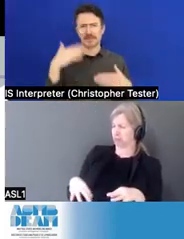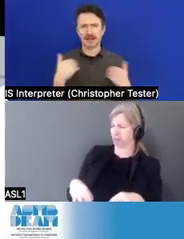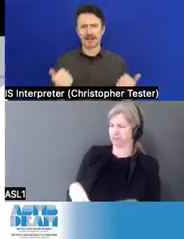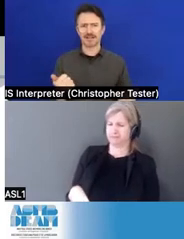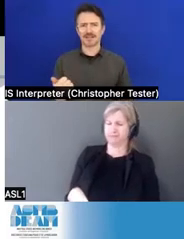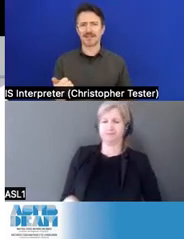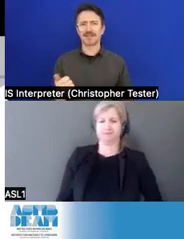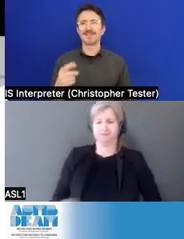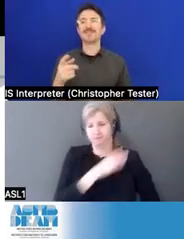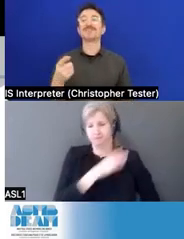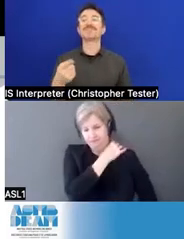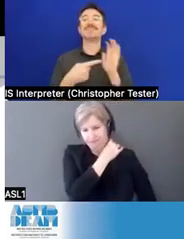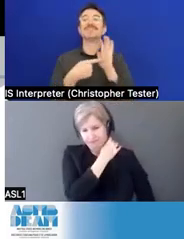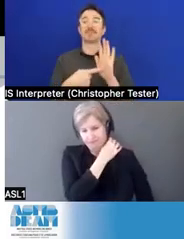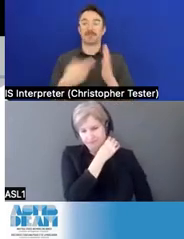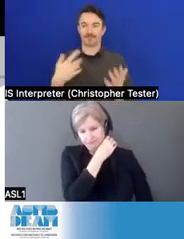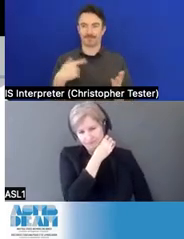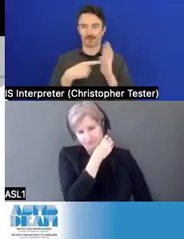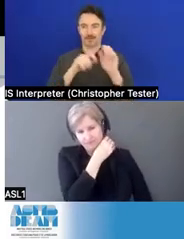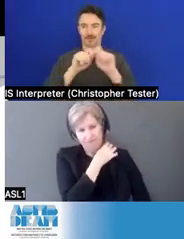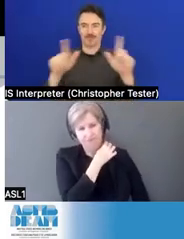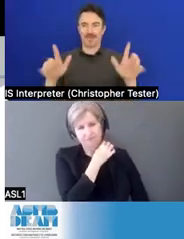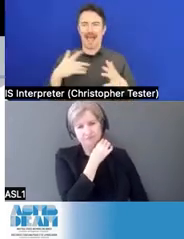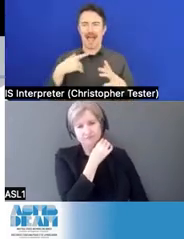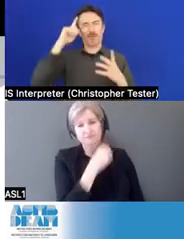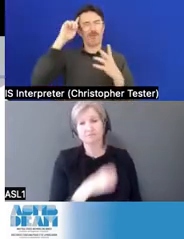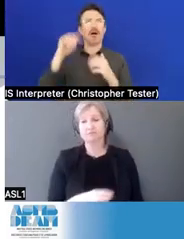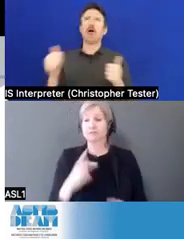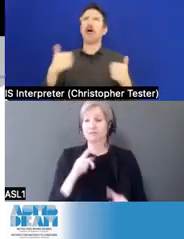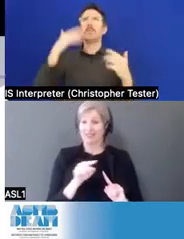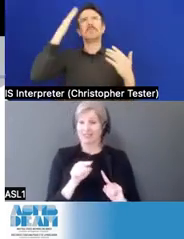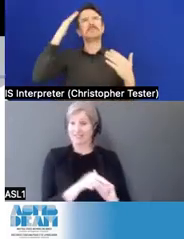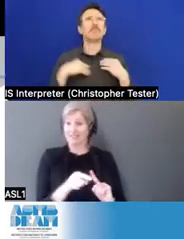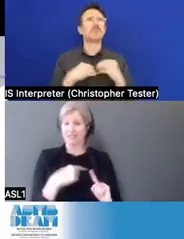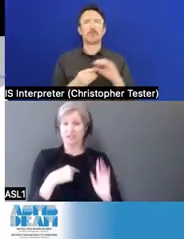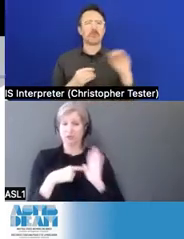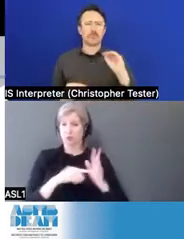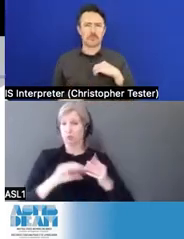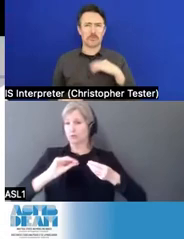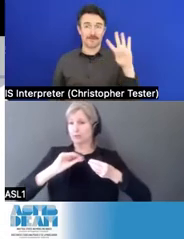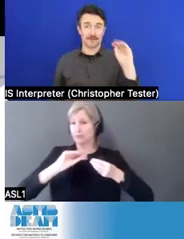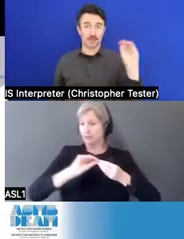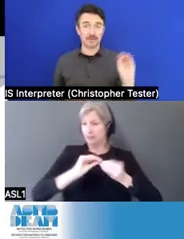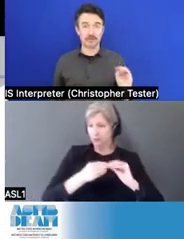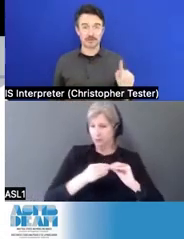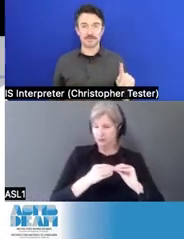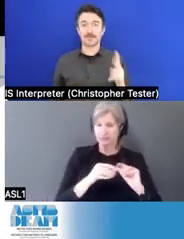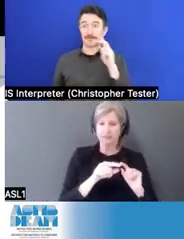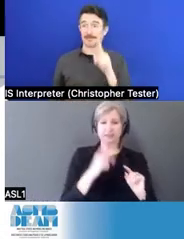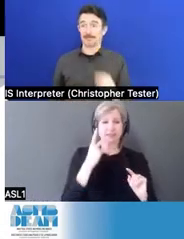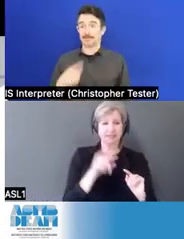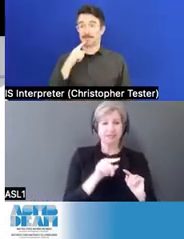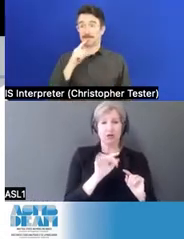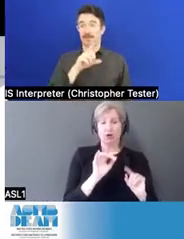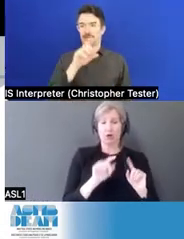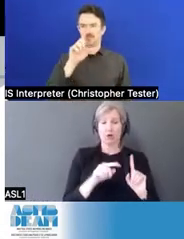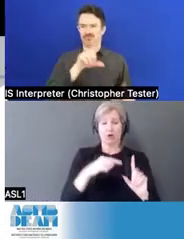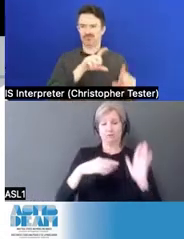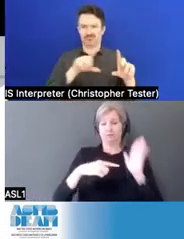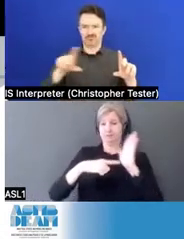So here on this slide, I am showing a figure with the y-axis